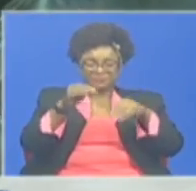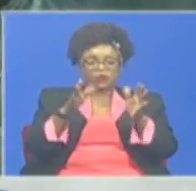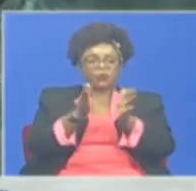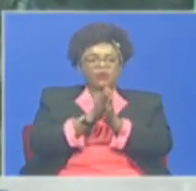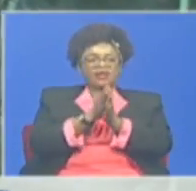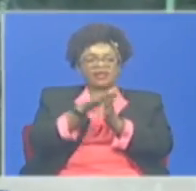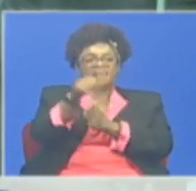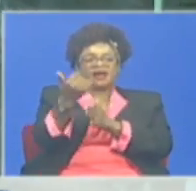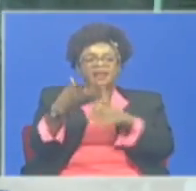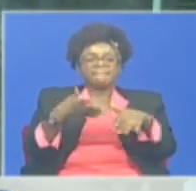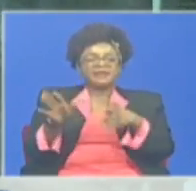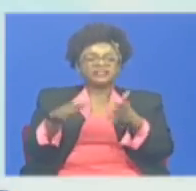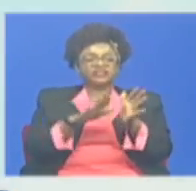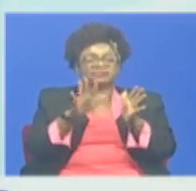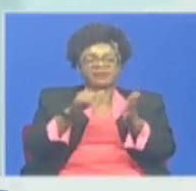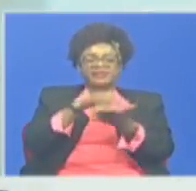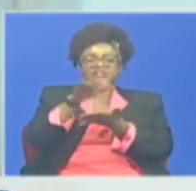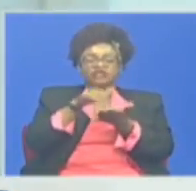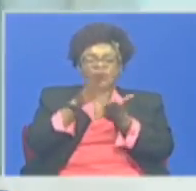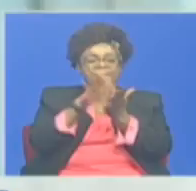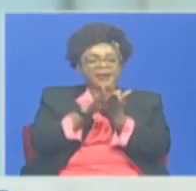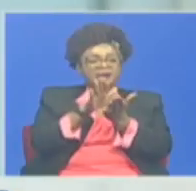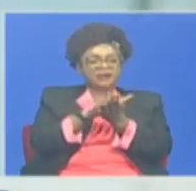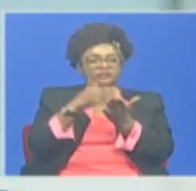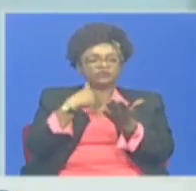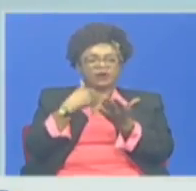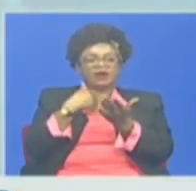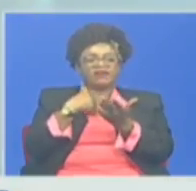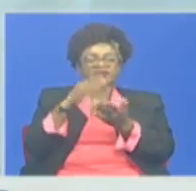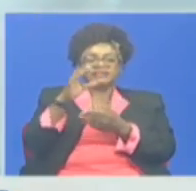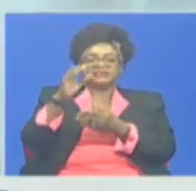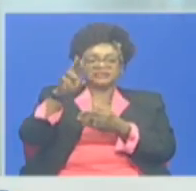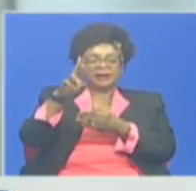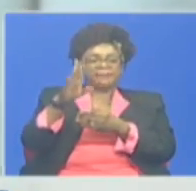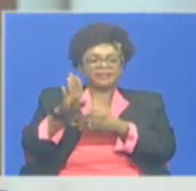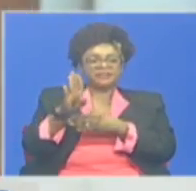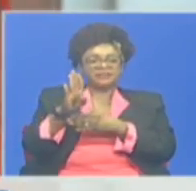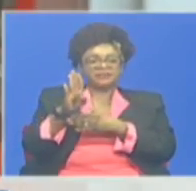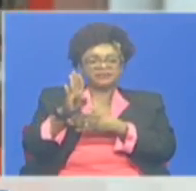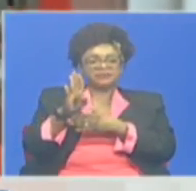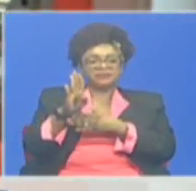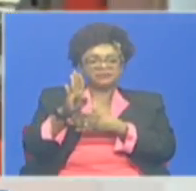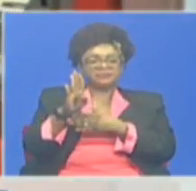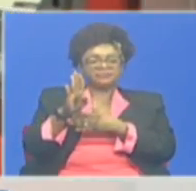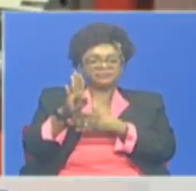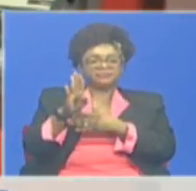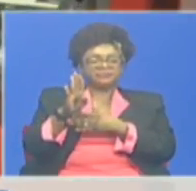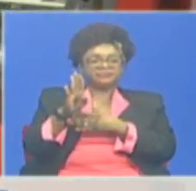of measures by the central bank to reform credit referencing in the country.